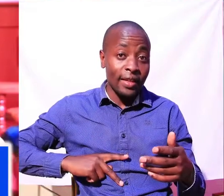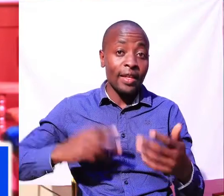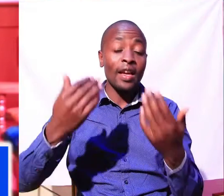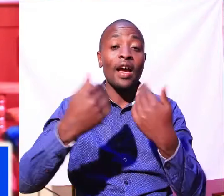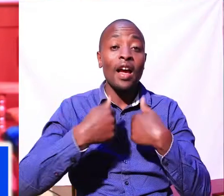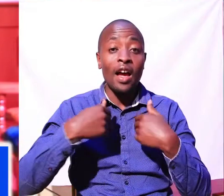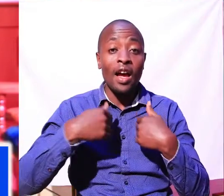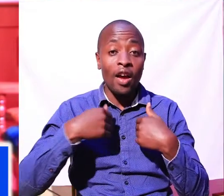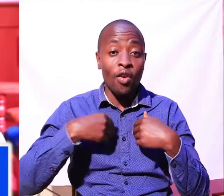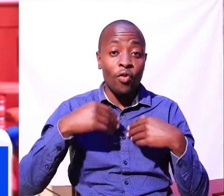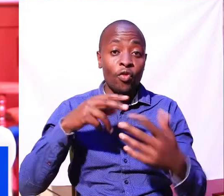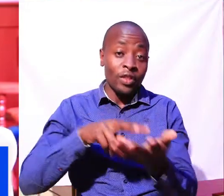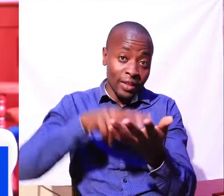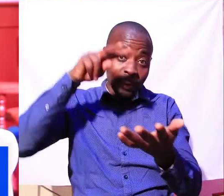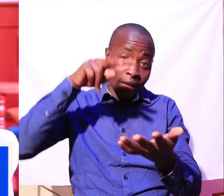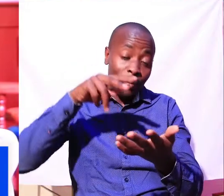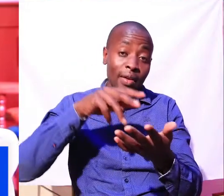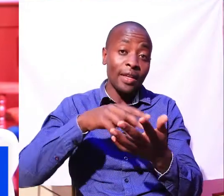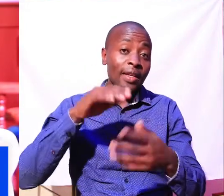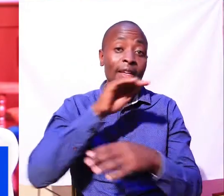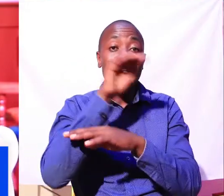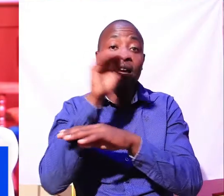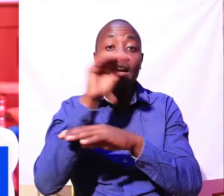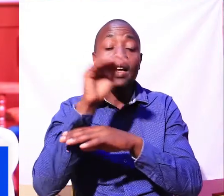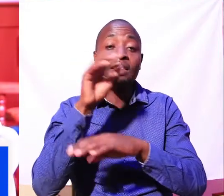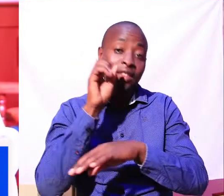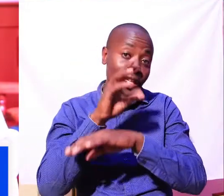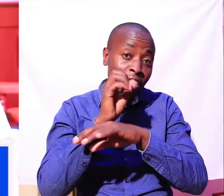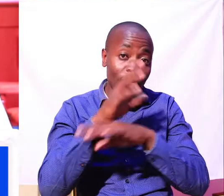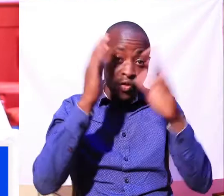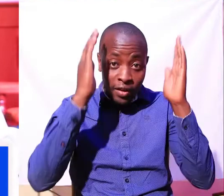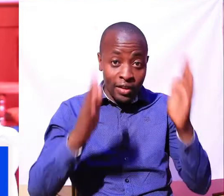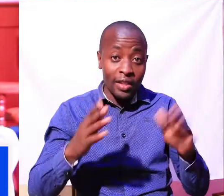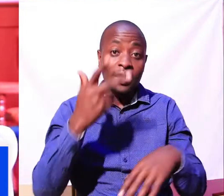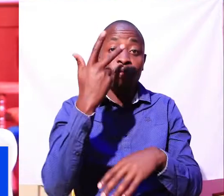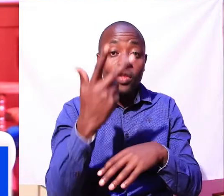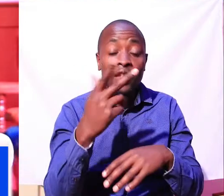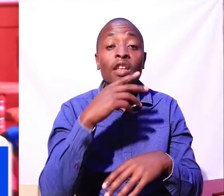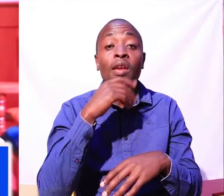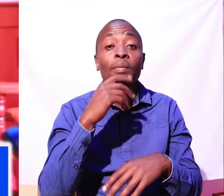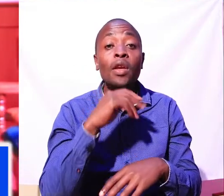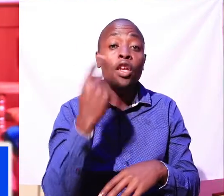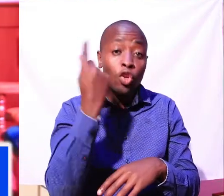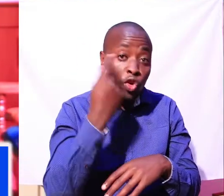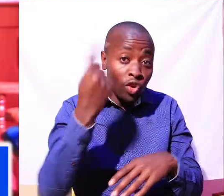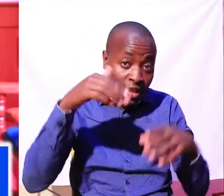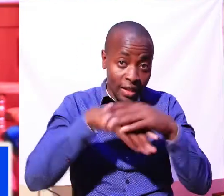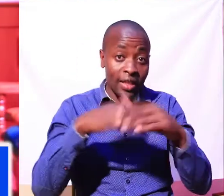in amazement and asked his advisors, "Weren't there three men that we tied up and threw into the